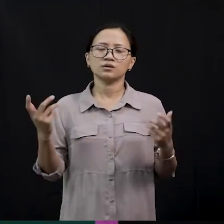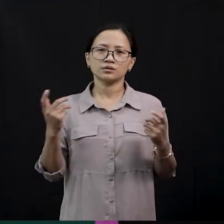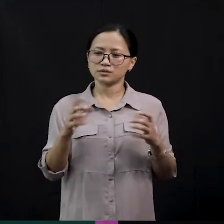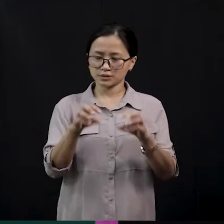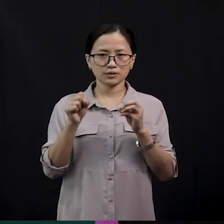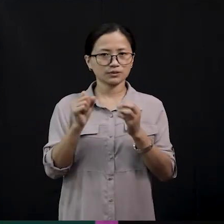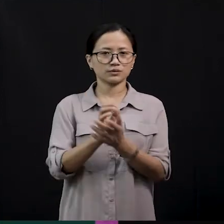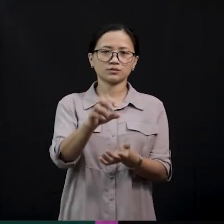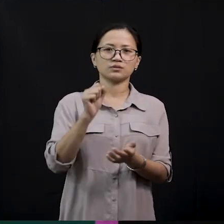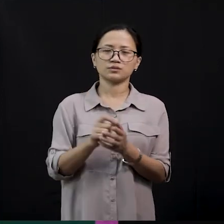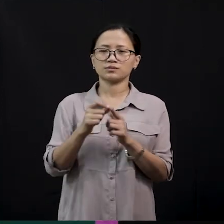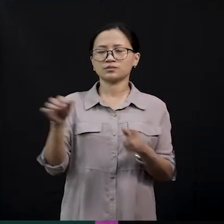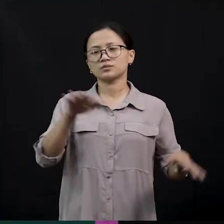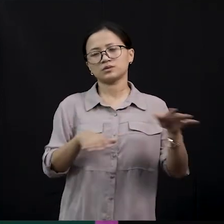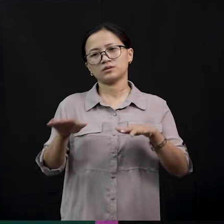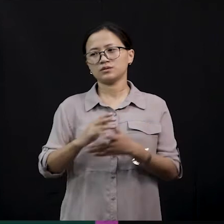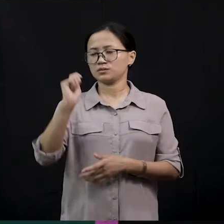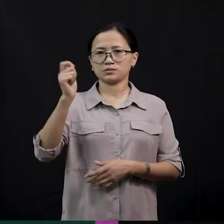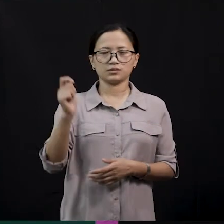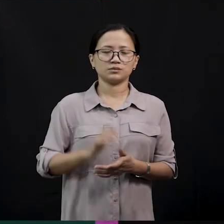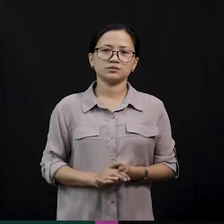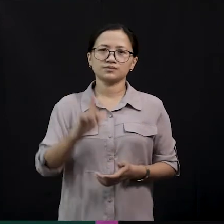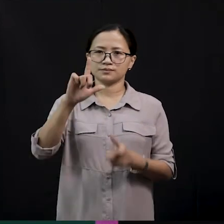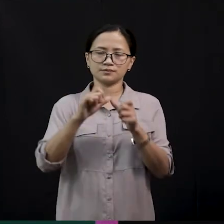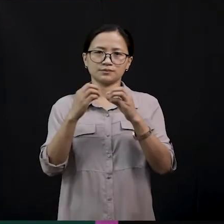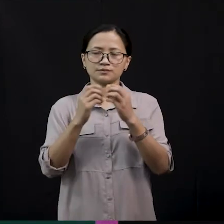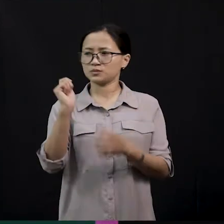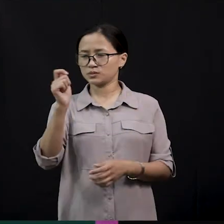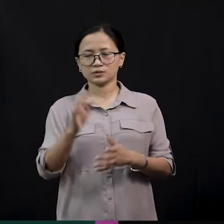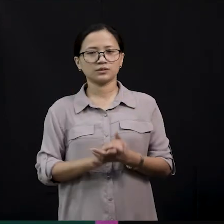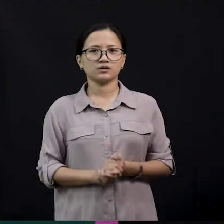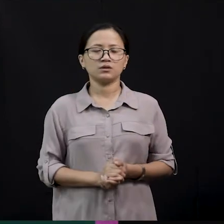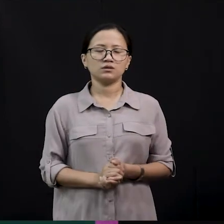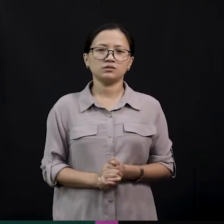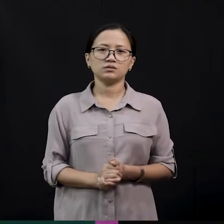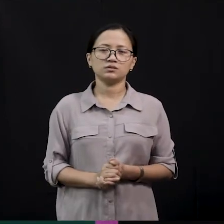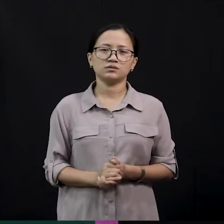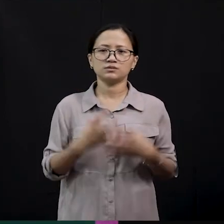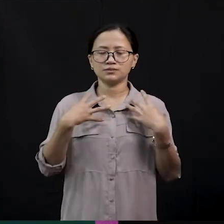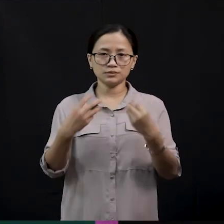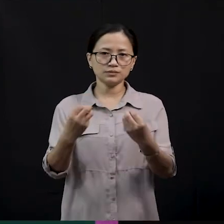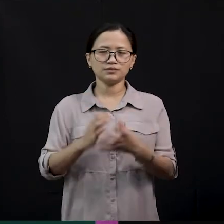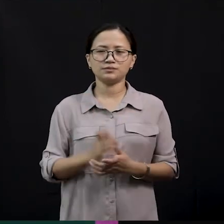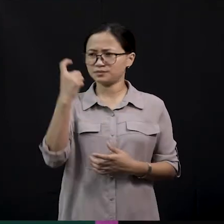power in order to perform your work. Now, here is a laborer who wants work desperately, and he is trying